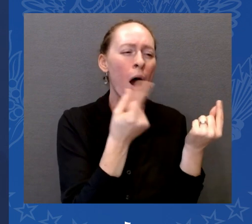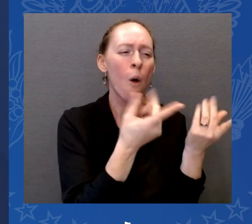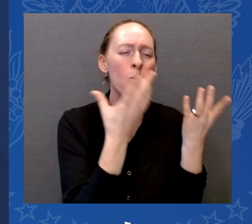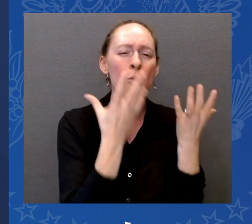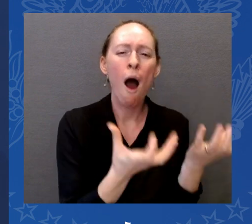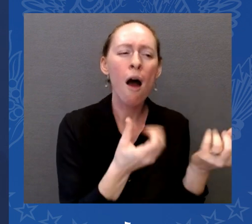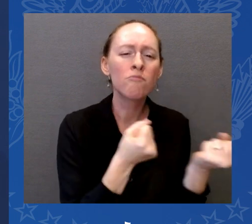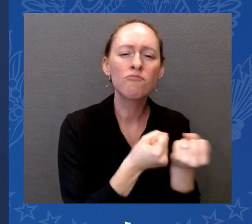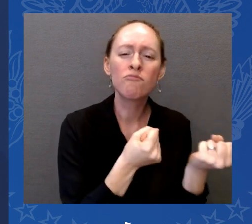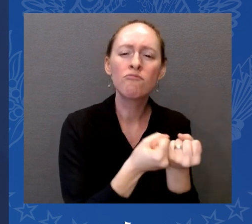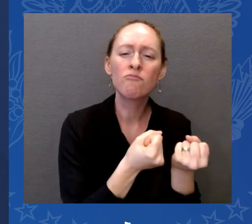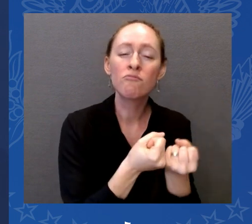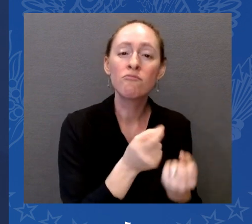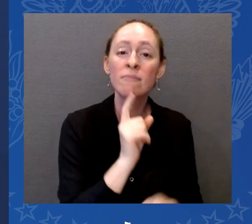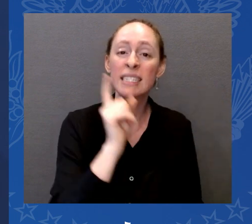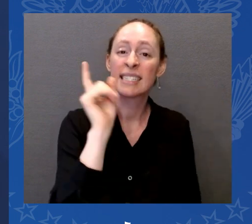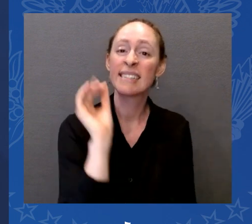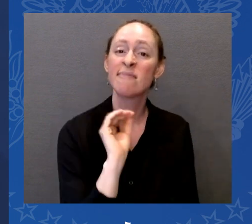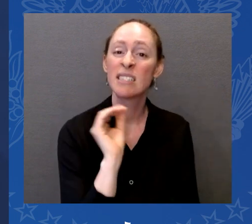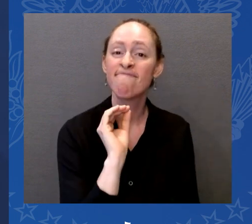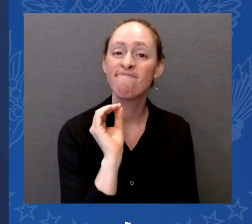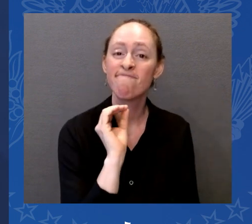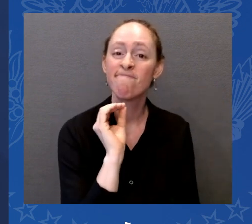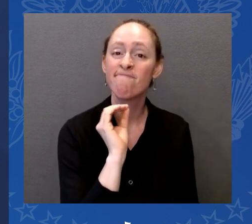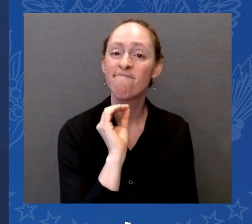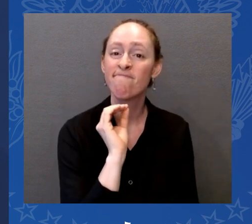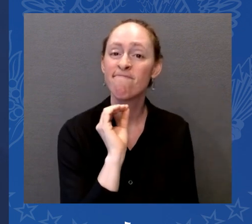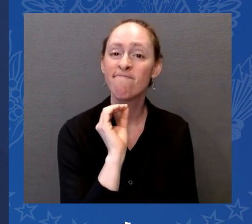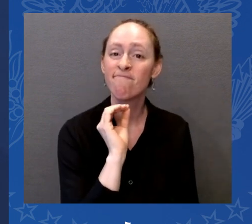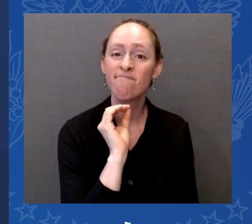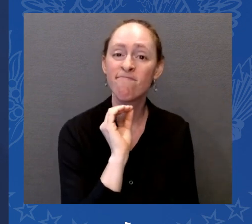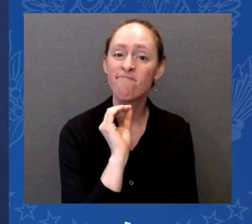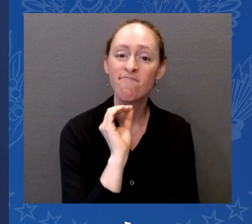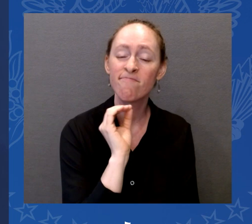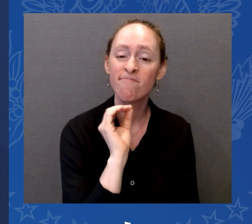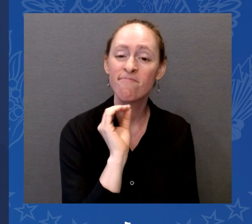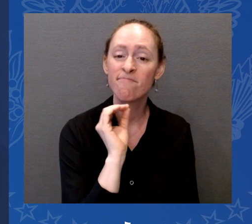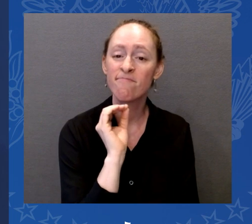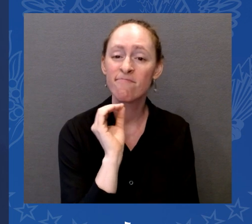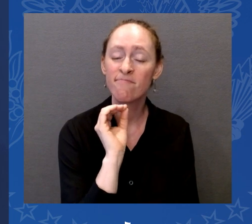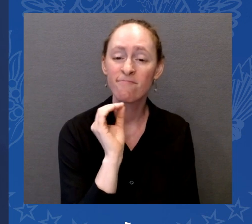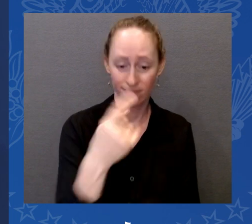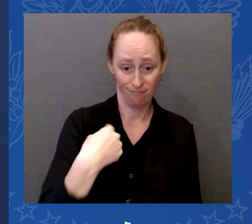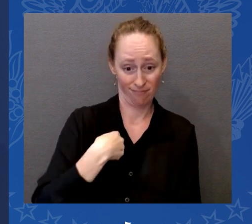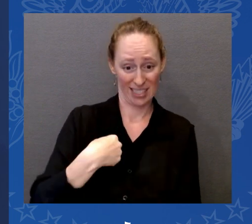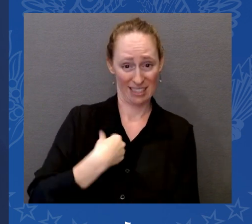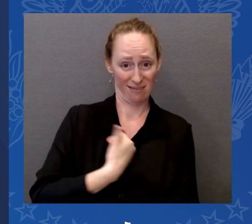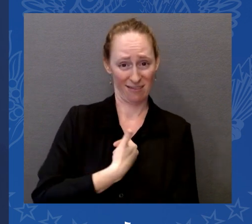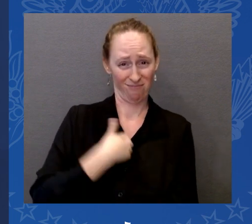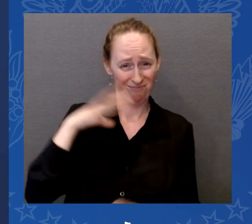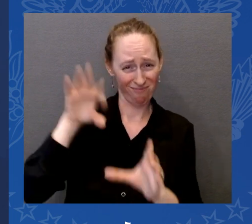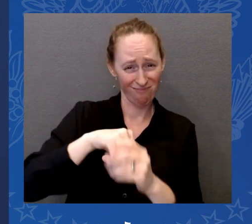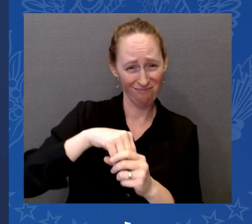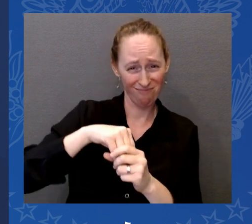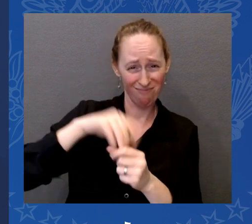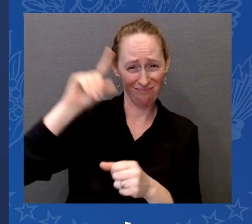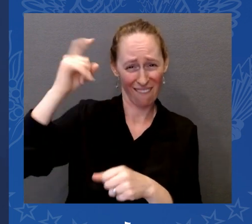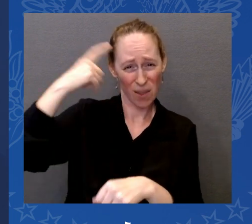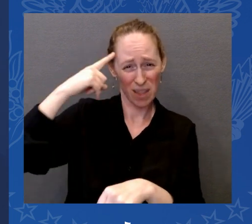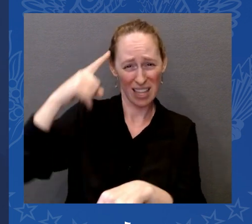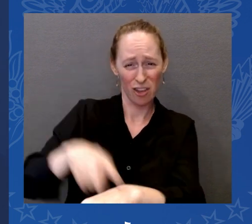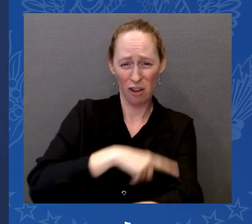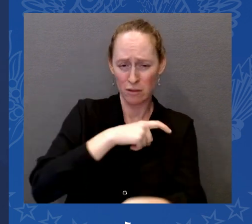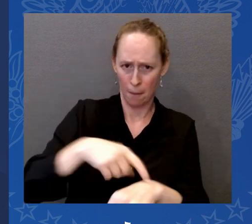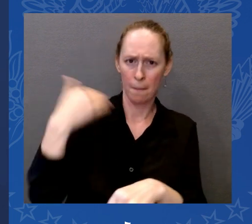said, I've been around a long time in public life. Republicans usually always have platforms. Say, this is what we're for. Well, they can't tell you